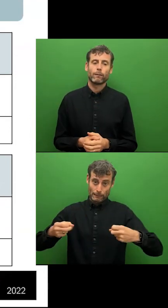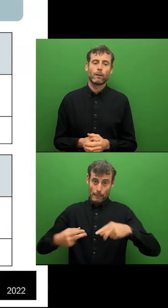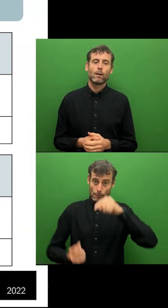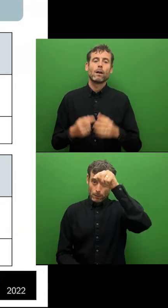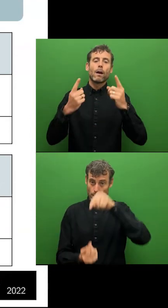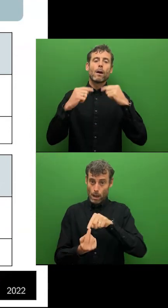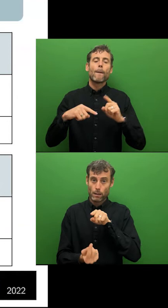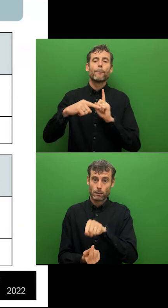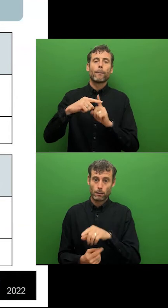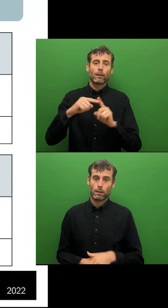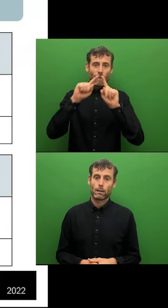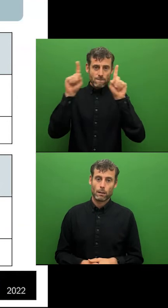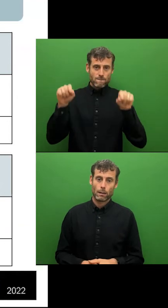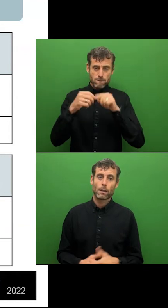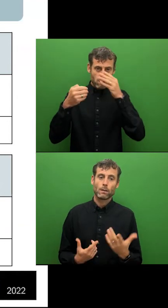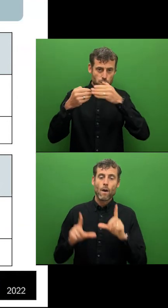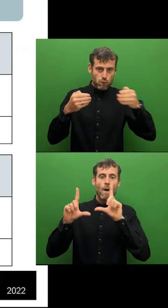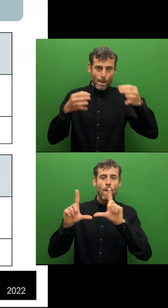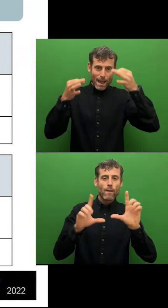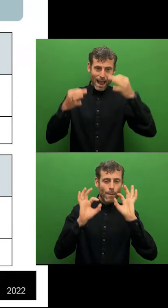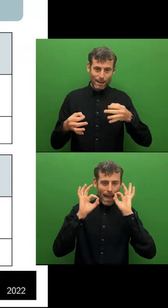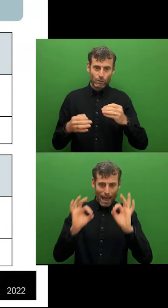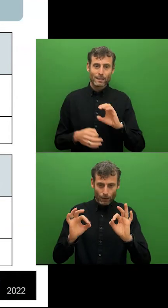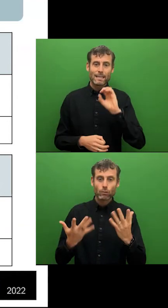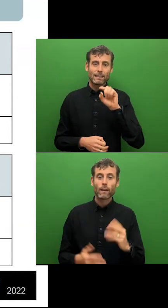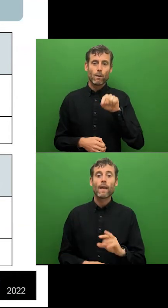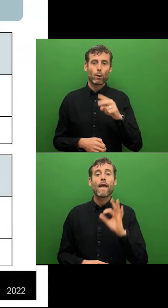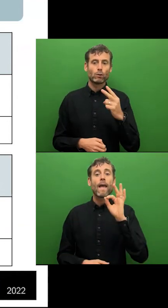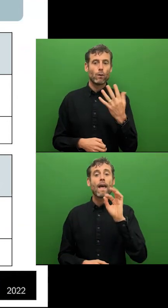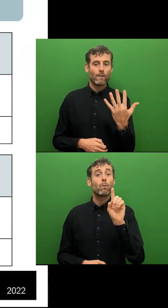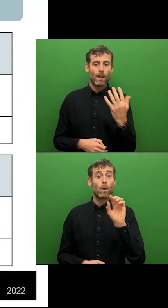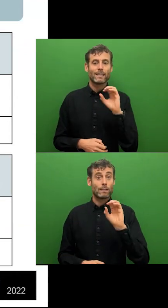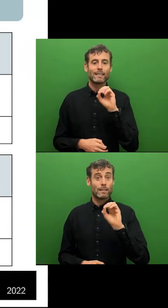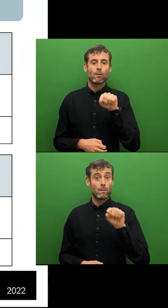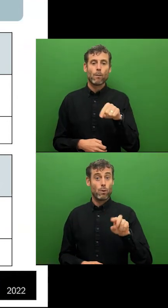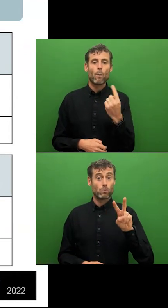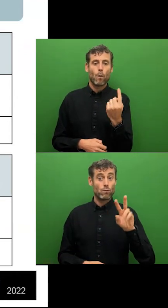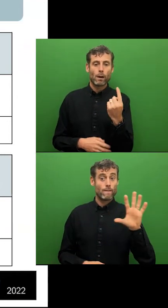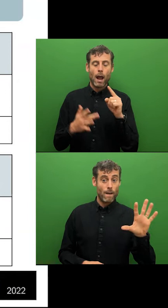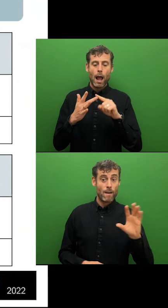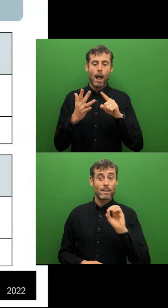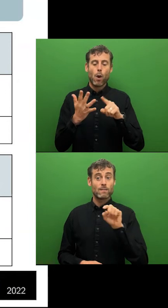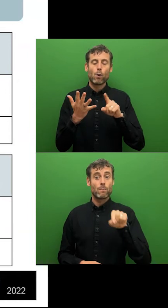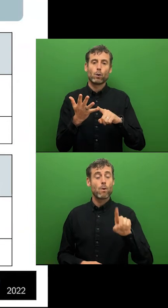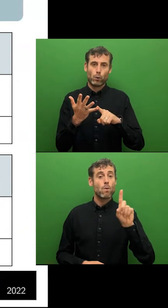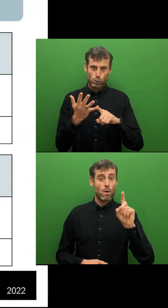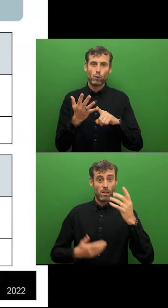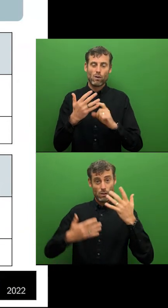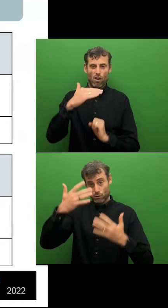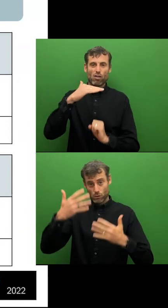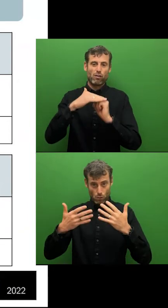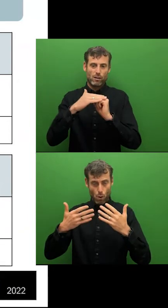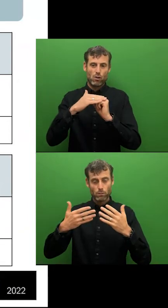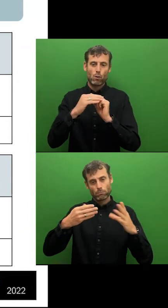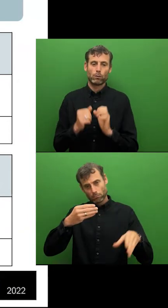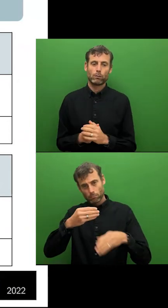We also include frame accuracy and F1 scores at 0.25 and 0.1 IOU thresholds as